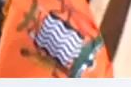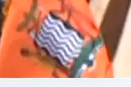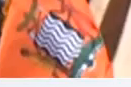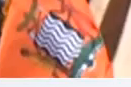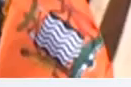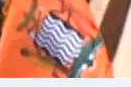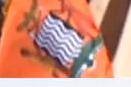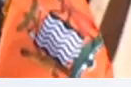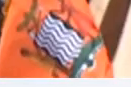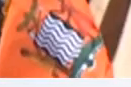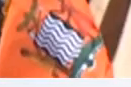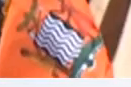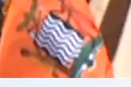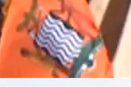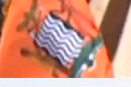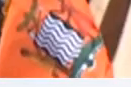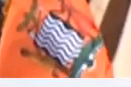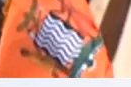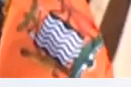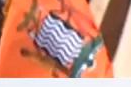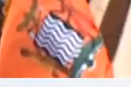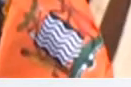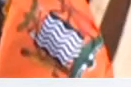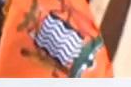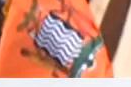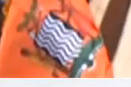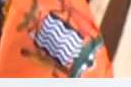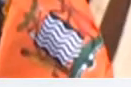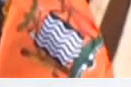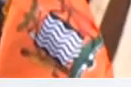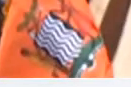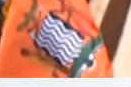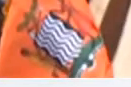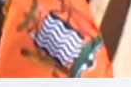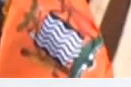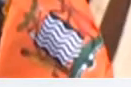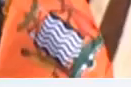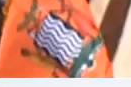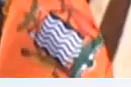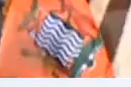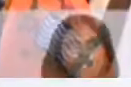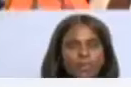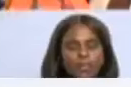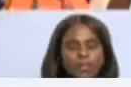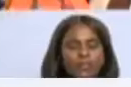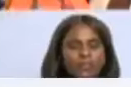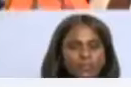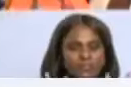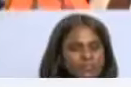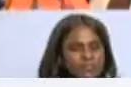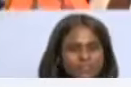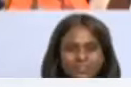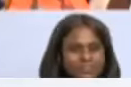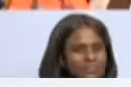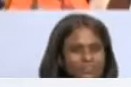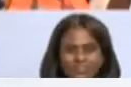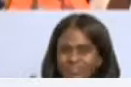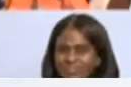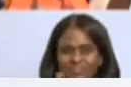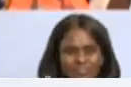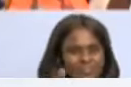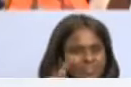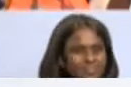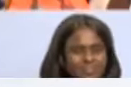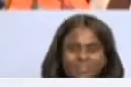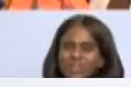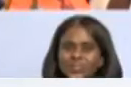our supporters to go in the streets. Not a single day. No leader does a thing like that. No serious